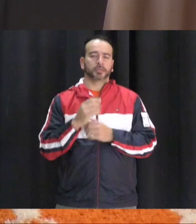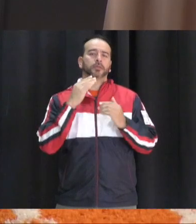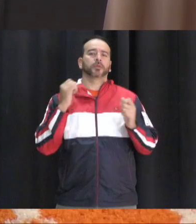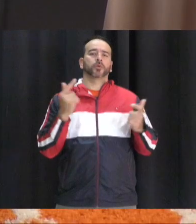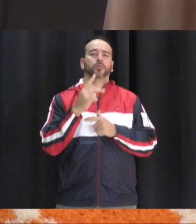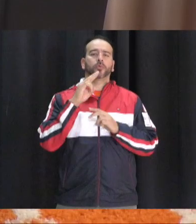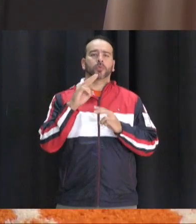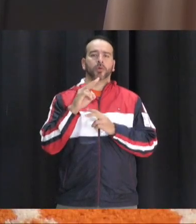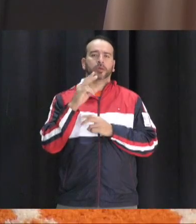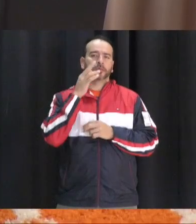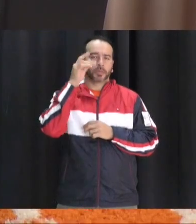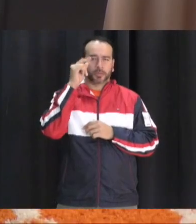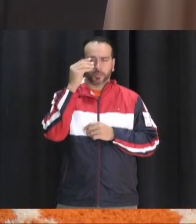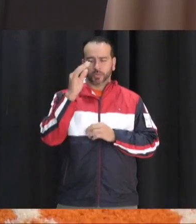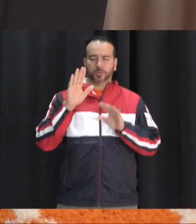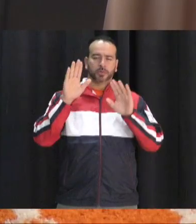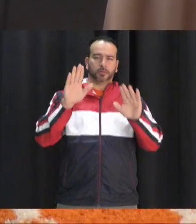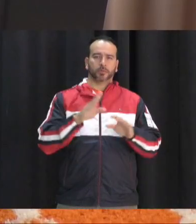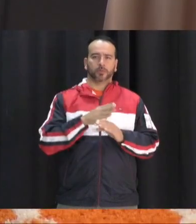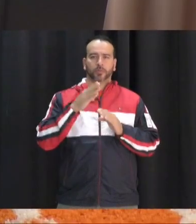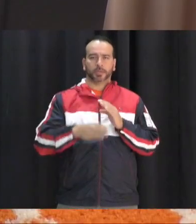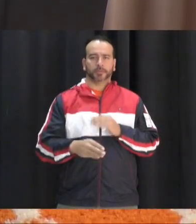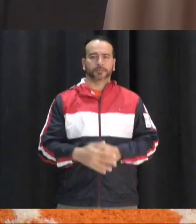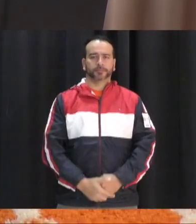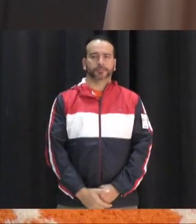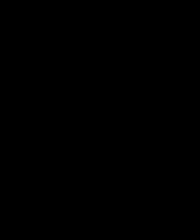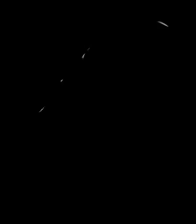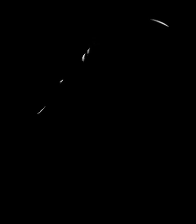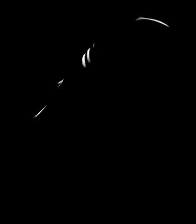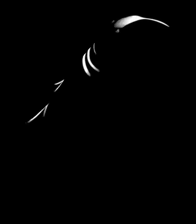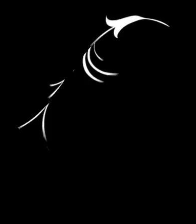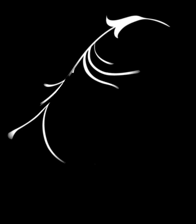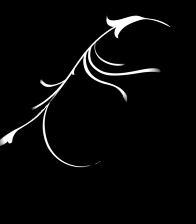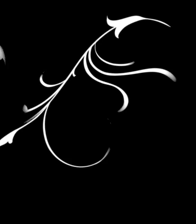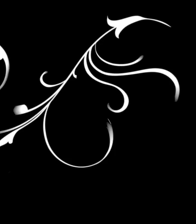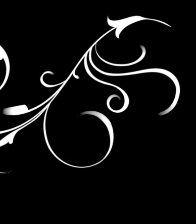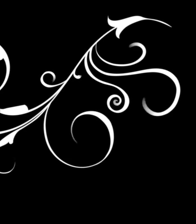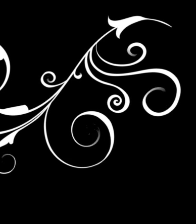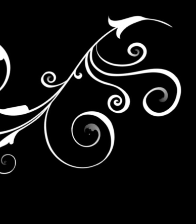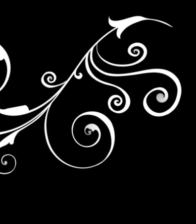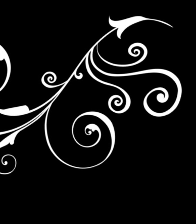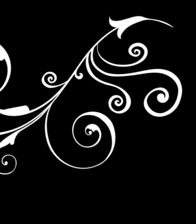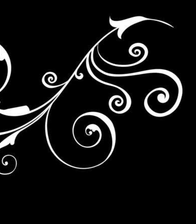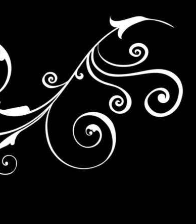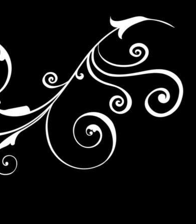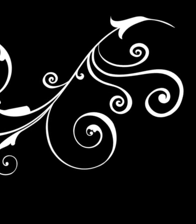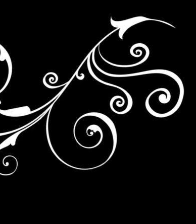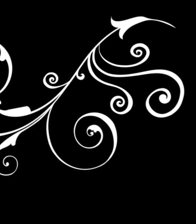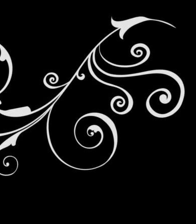everyone for watching Brave TV news and have a great weekend Braves. Thank you. Thank you. Thank